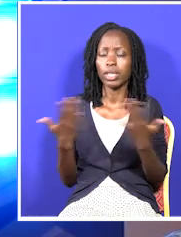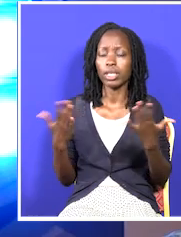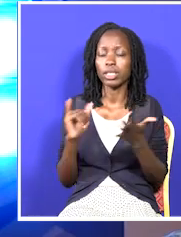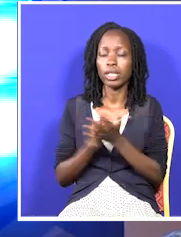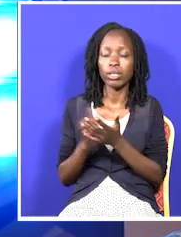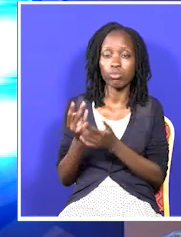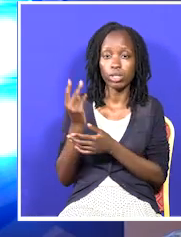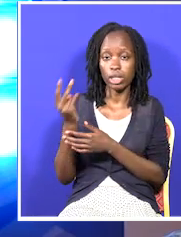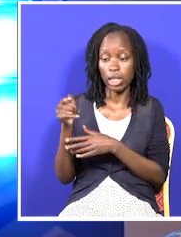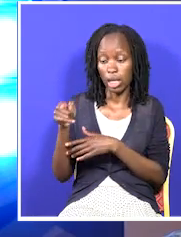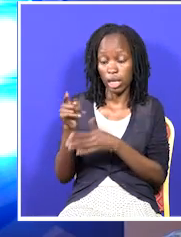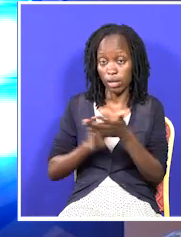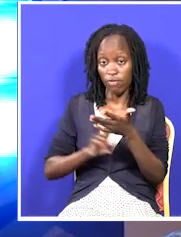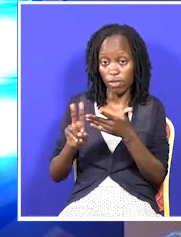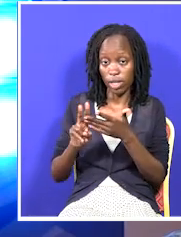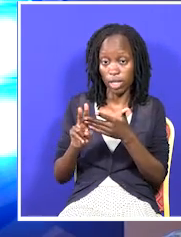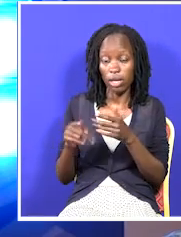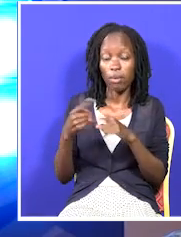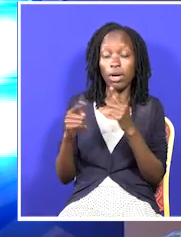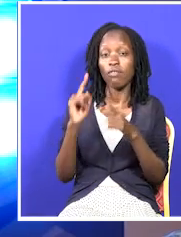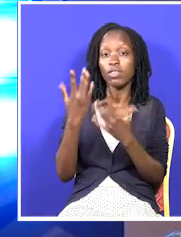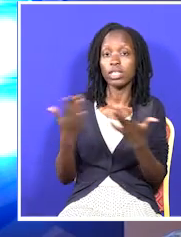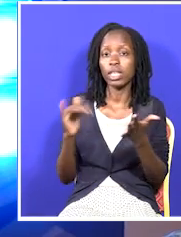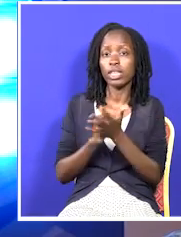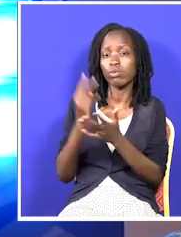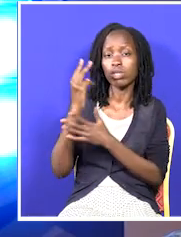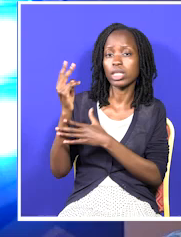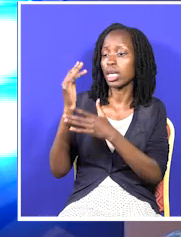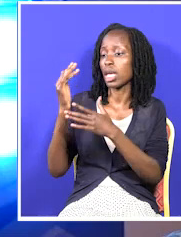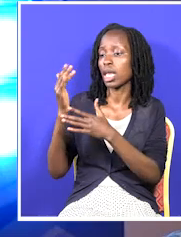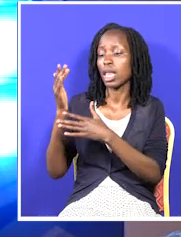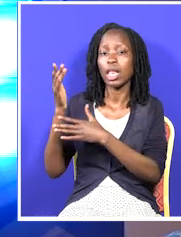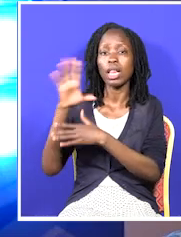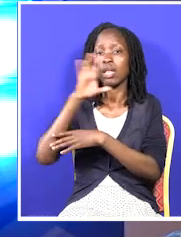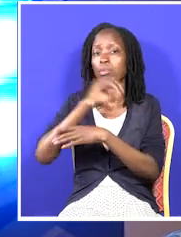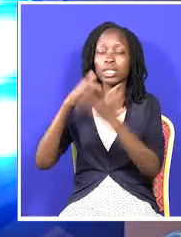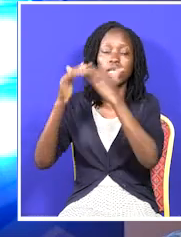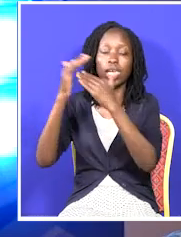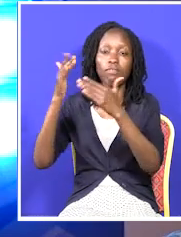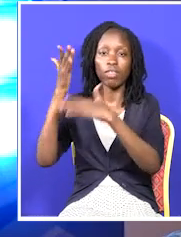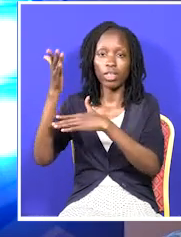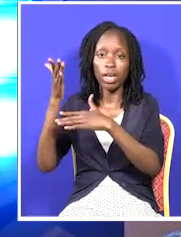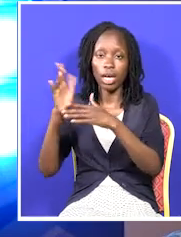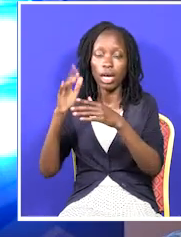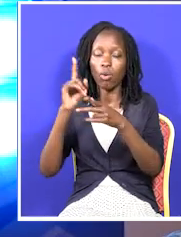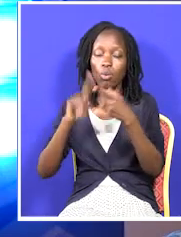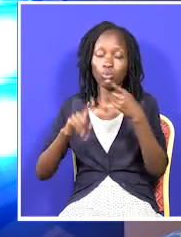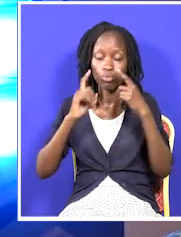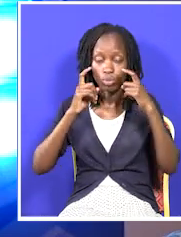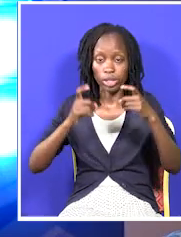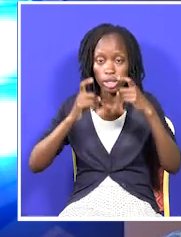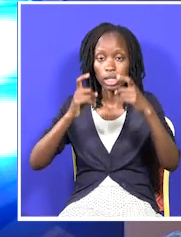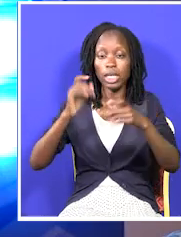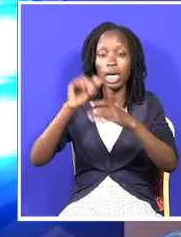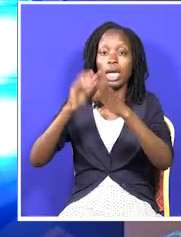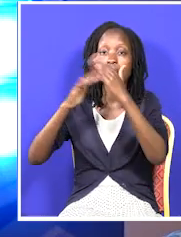find here, but the first thing that we find that will not be in heaven is sin. Sin will not be in